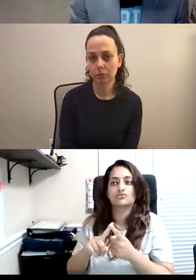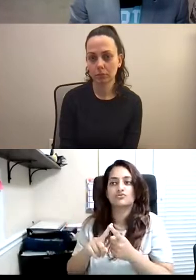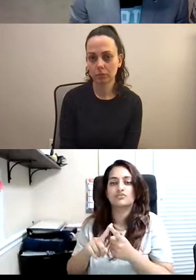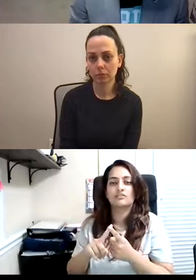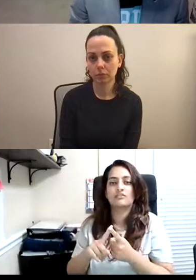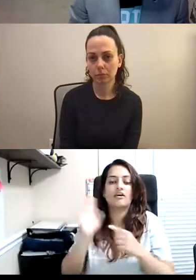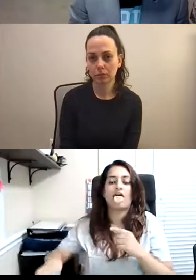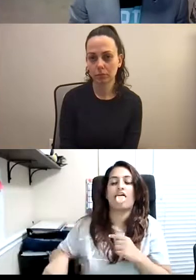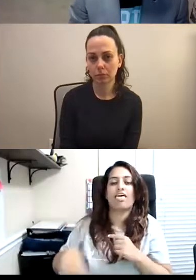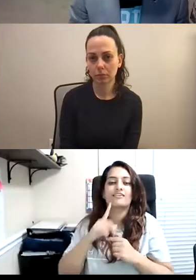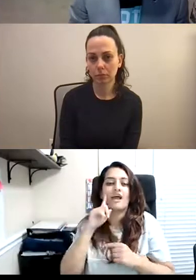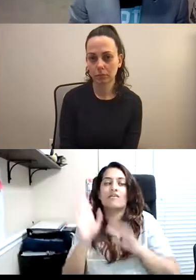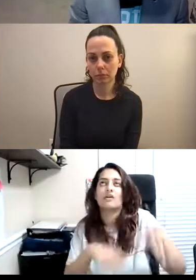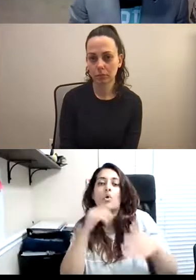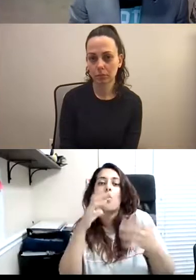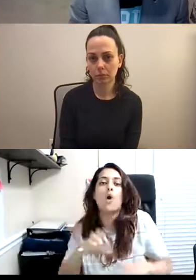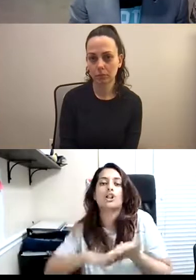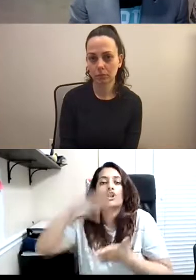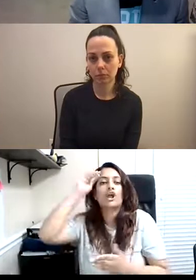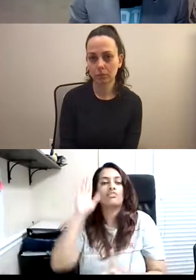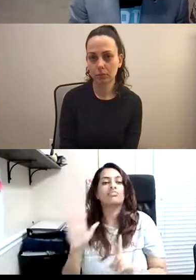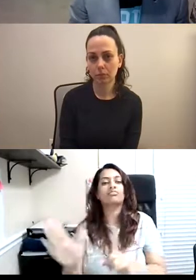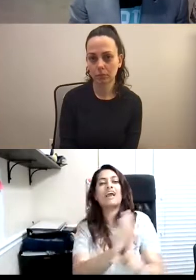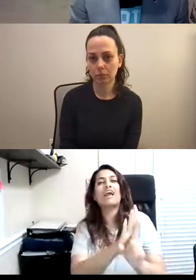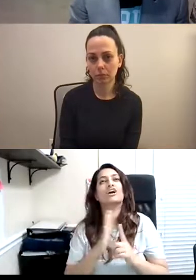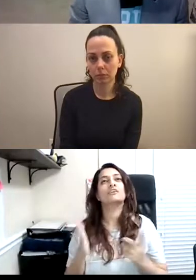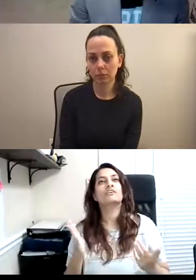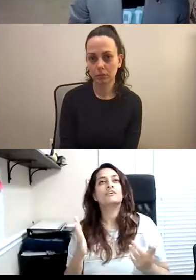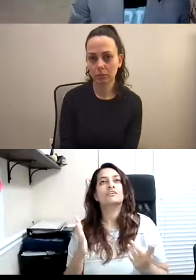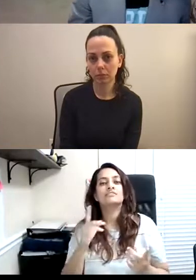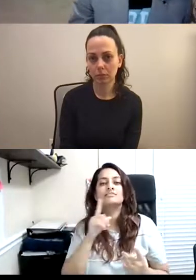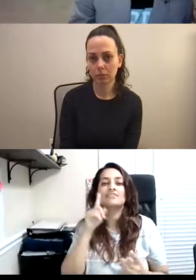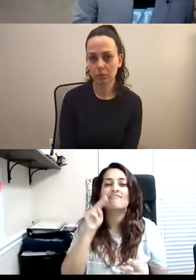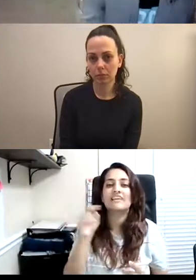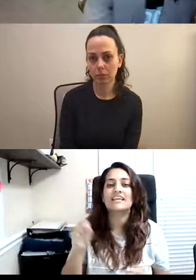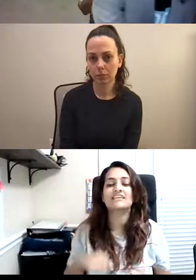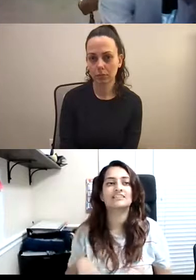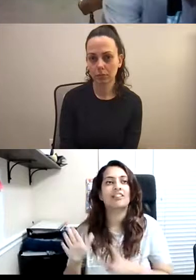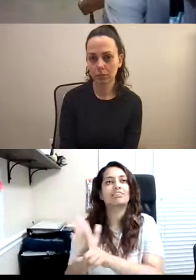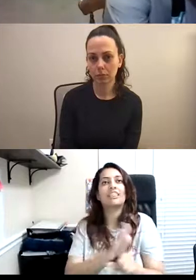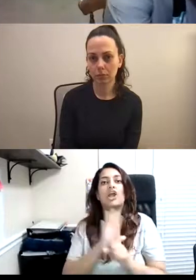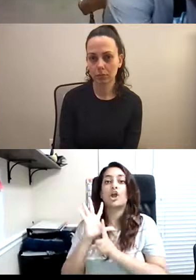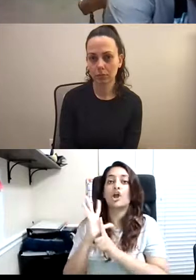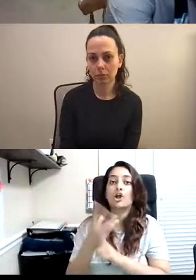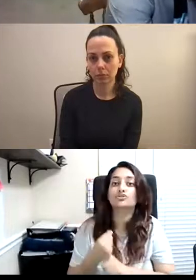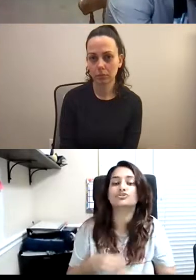anything that's going to happen easily when we're with hearing people. Or we just learn it also.